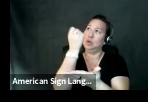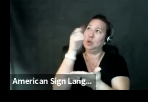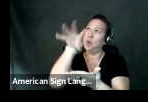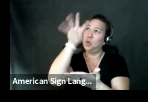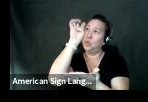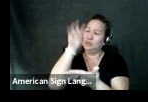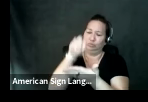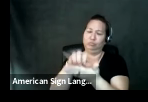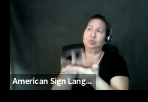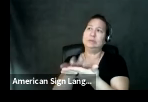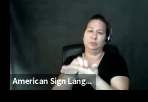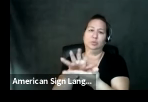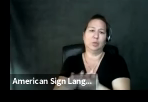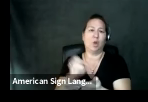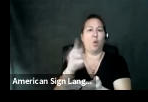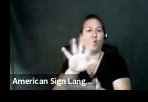addressed.